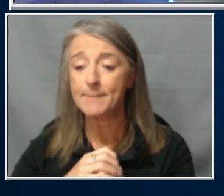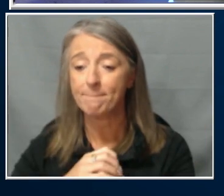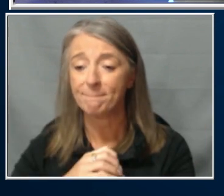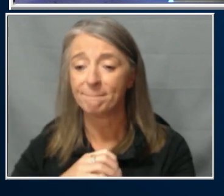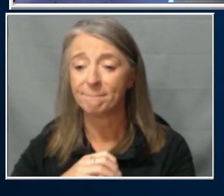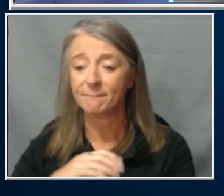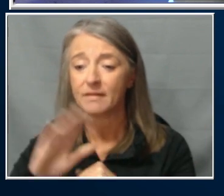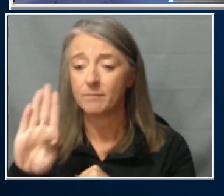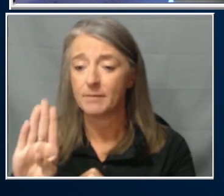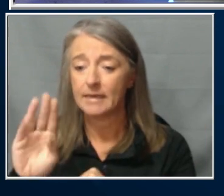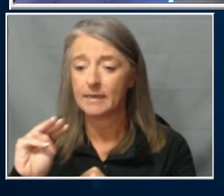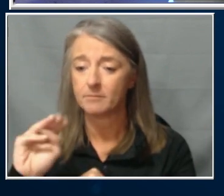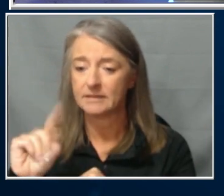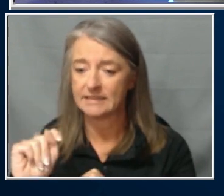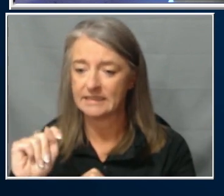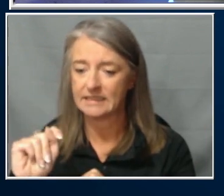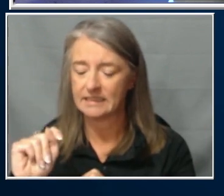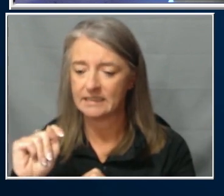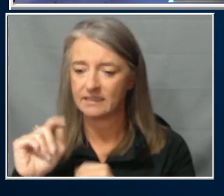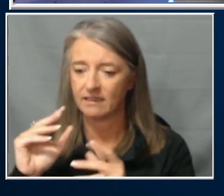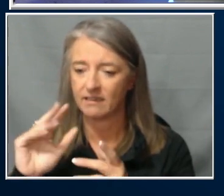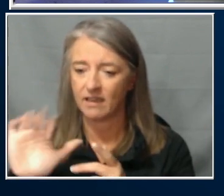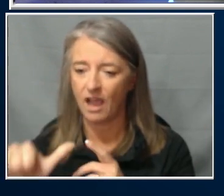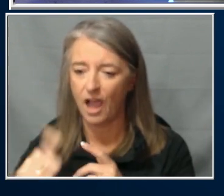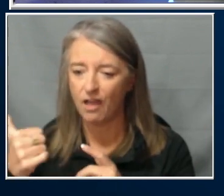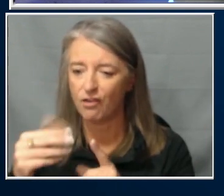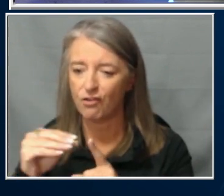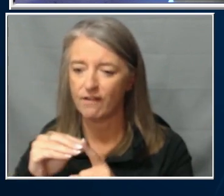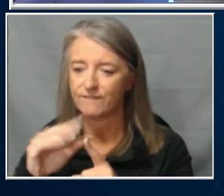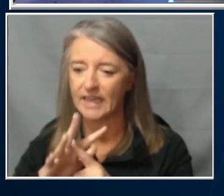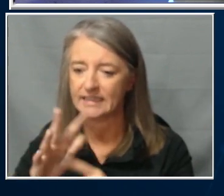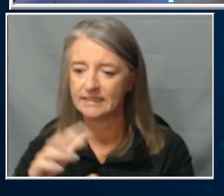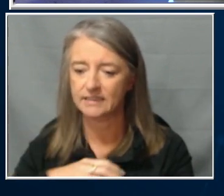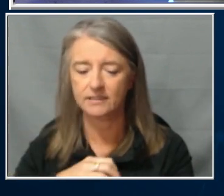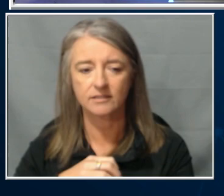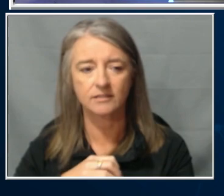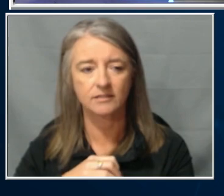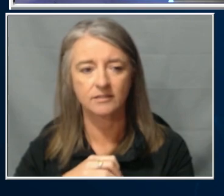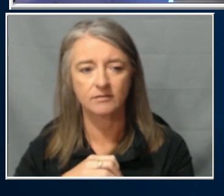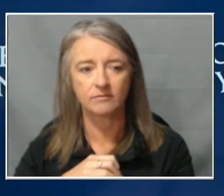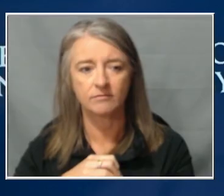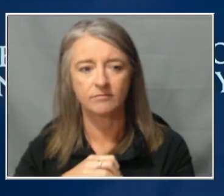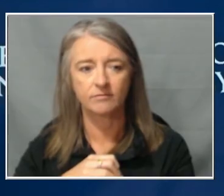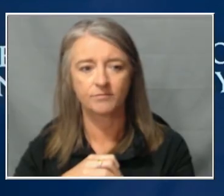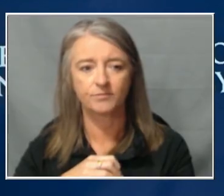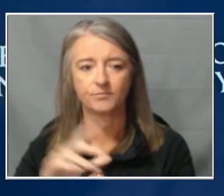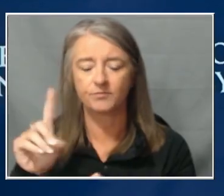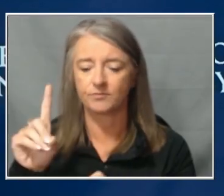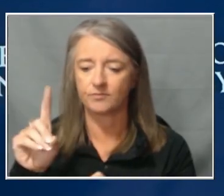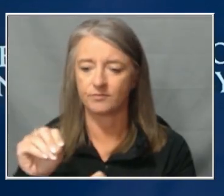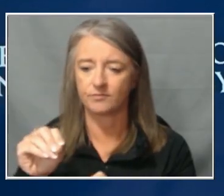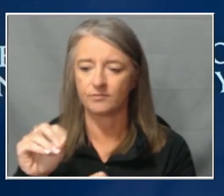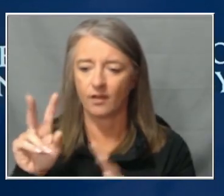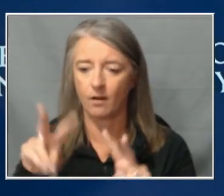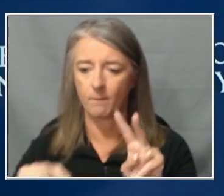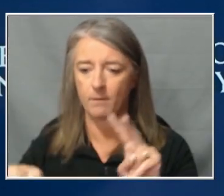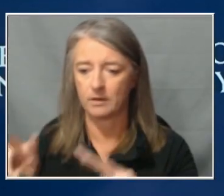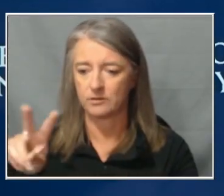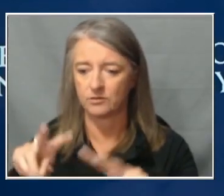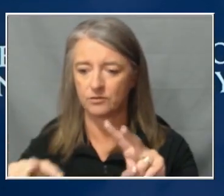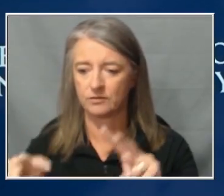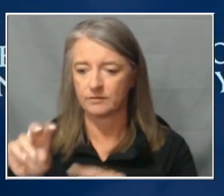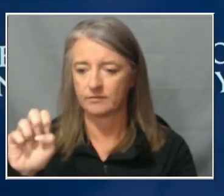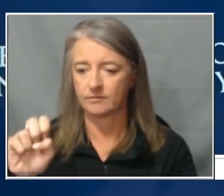BMT? What are there any? And then I'll ask Eric if he's feeling anything. Yeah, so we always monitor. We monitor Eric